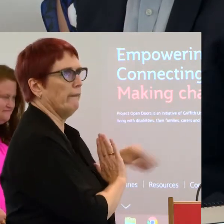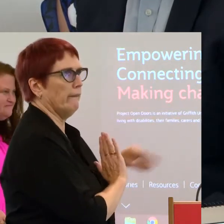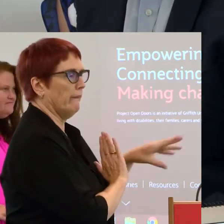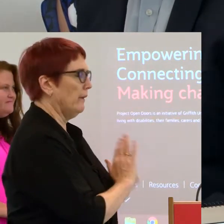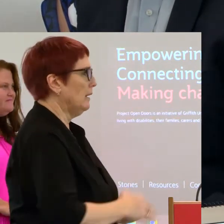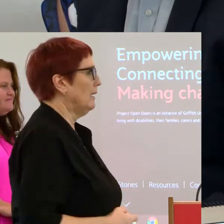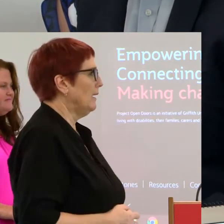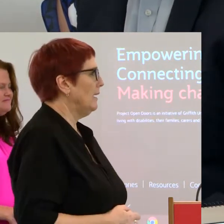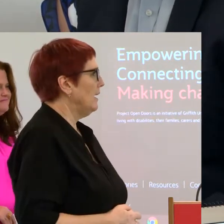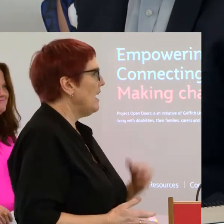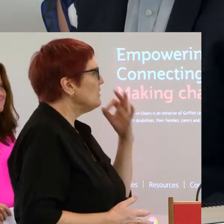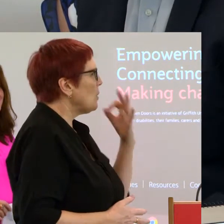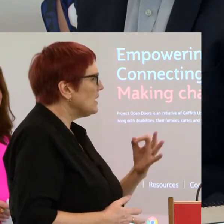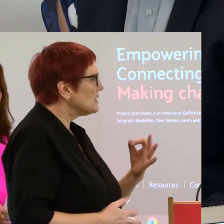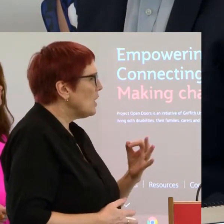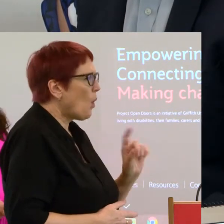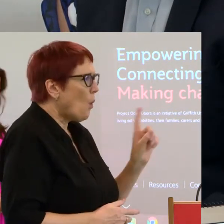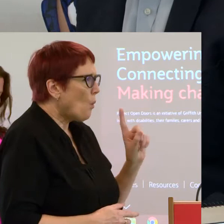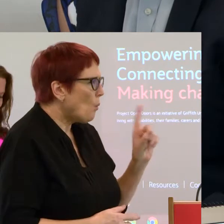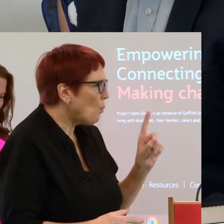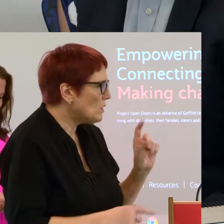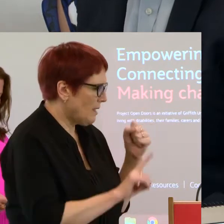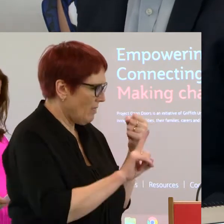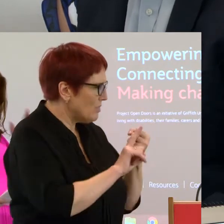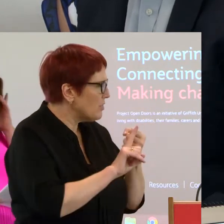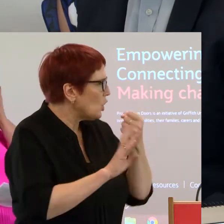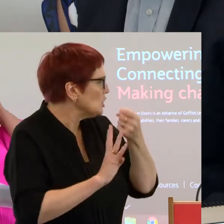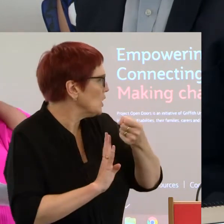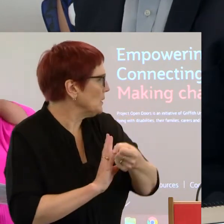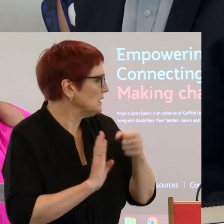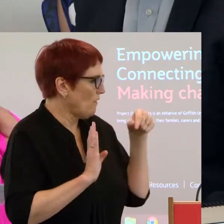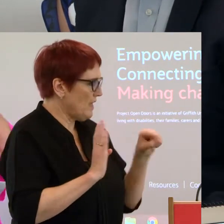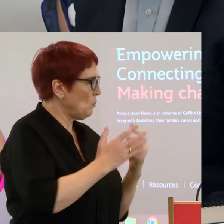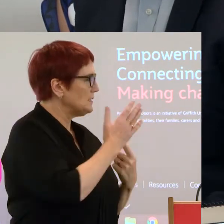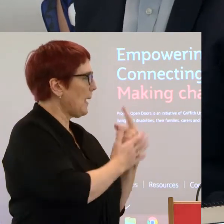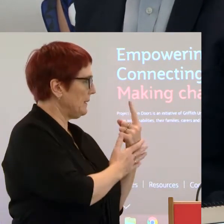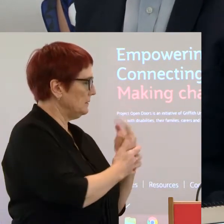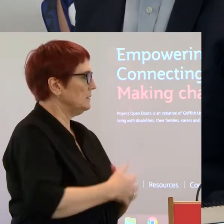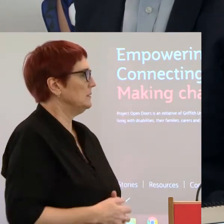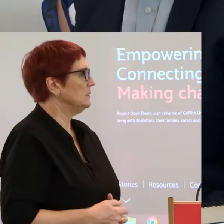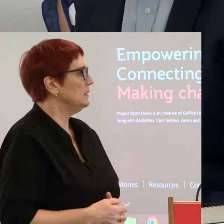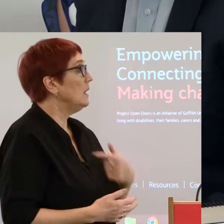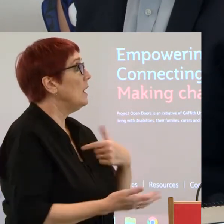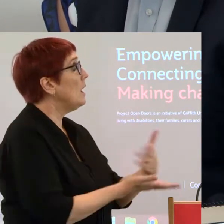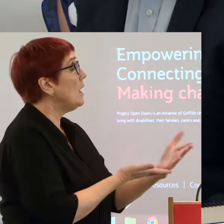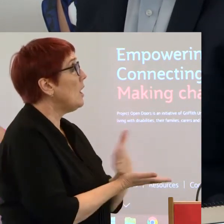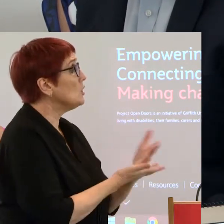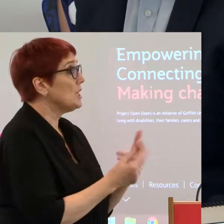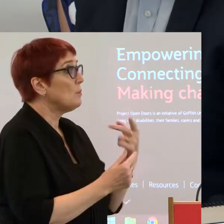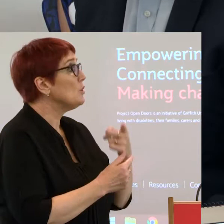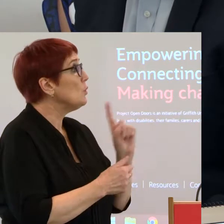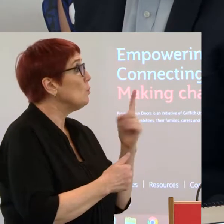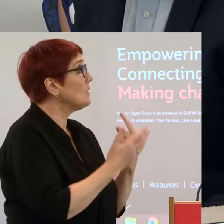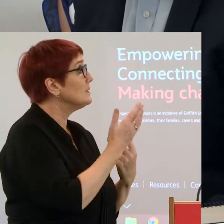And you have to ask, what are the unintended consequences of something that's happening? And let me share with you the